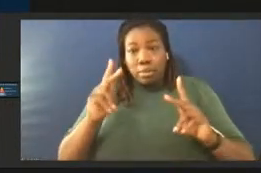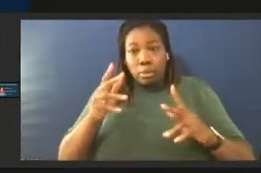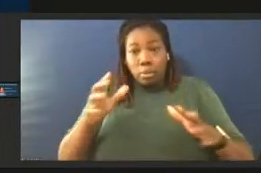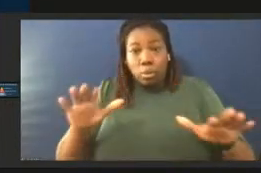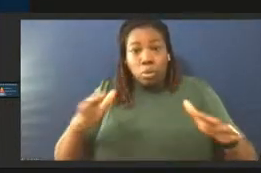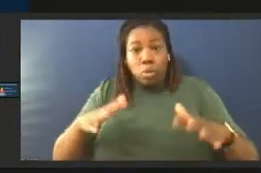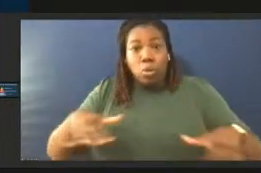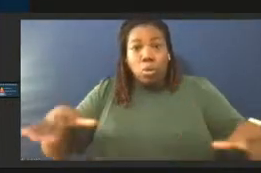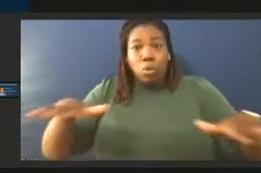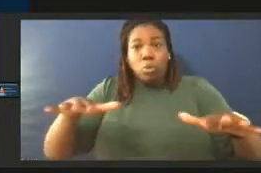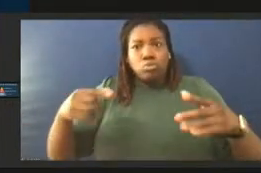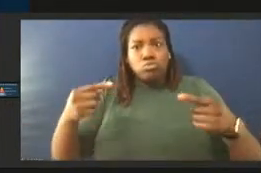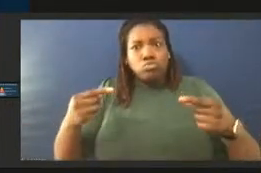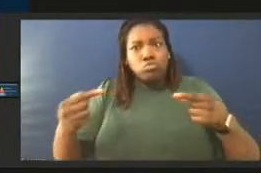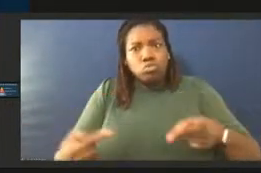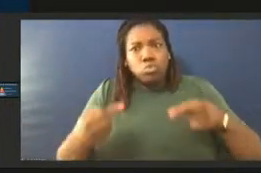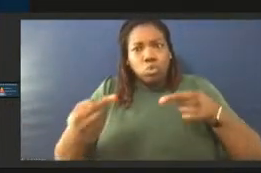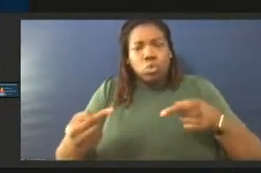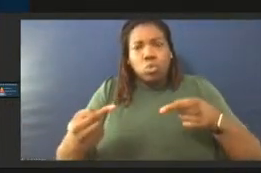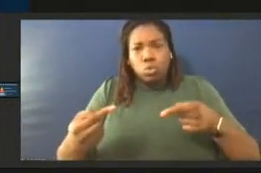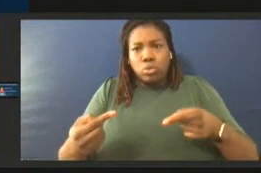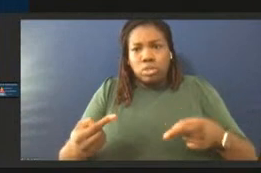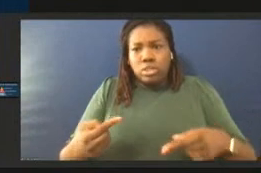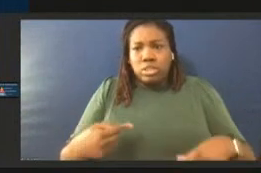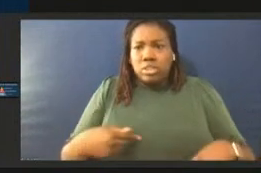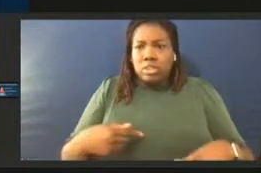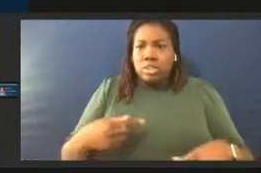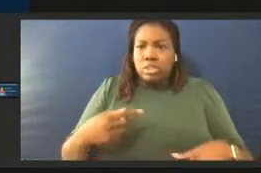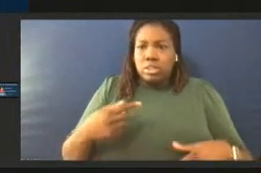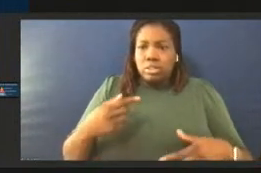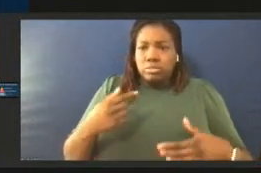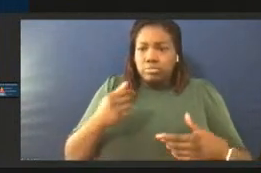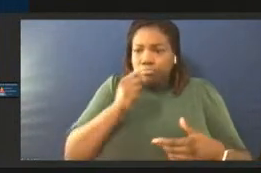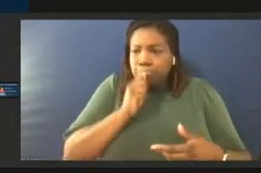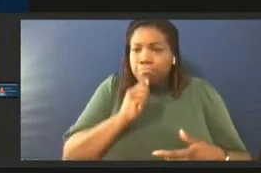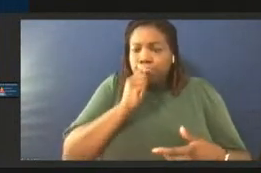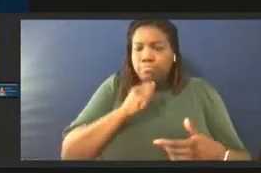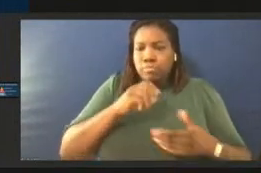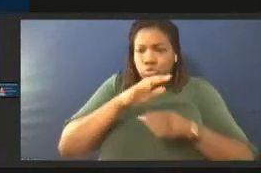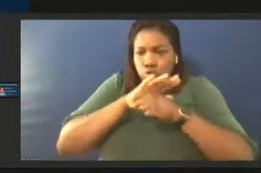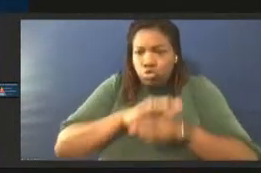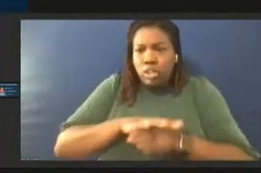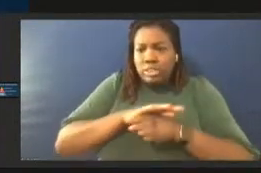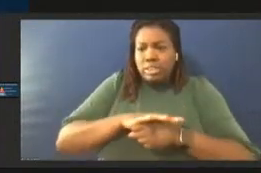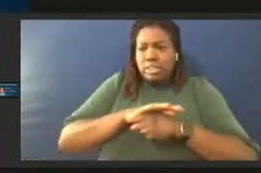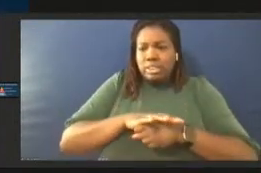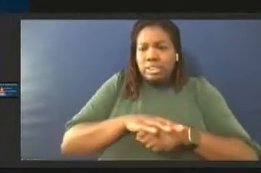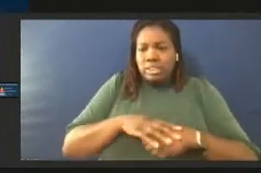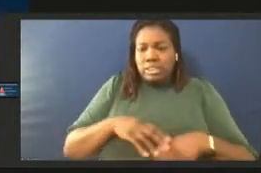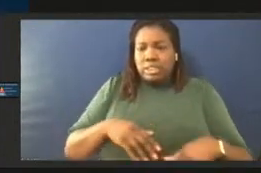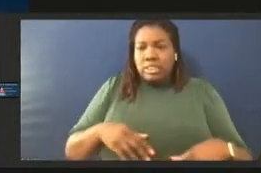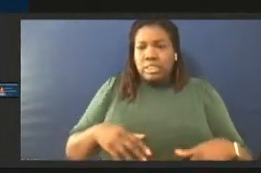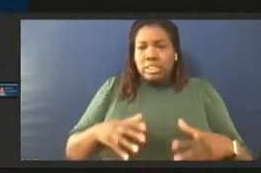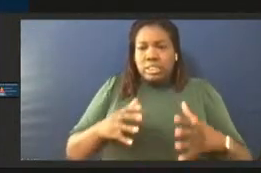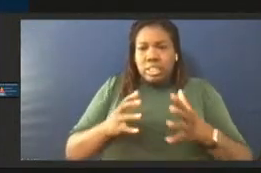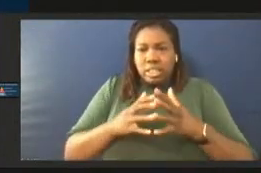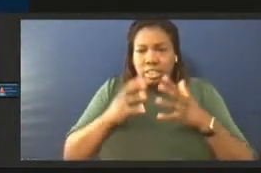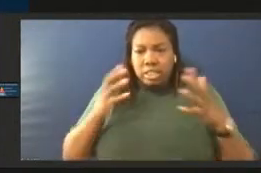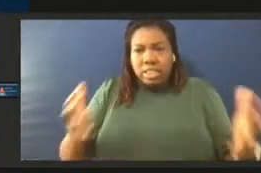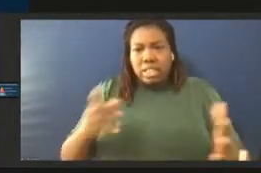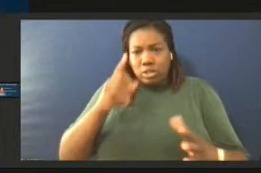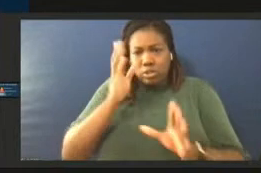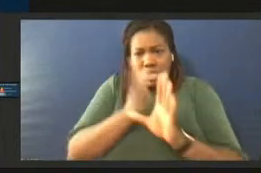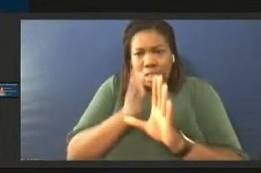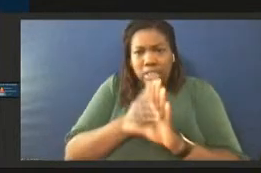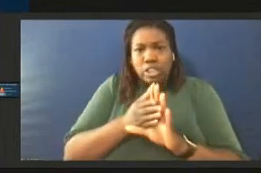is struggling. People are experiencing extreme amounts of stress. People are dealing with a lot of psychological